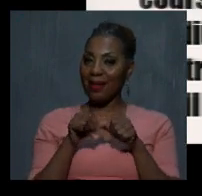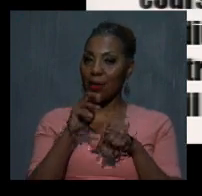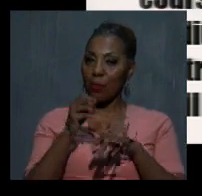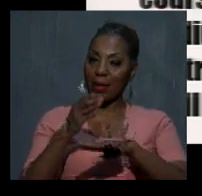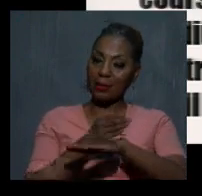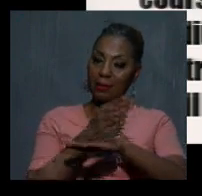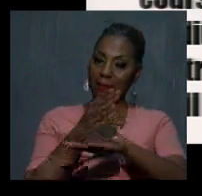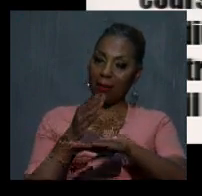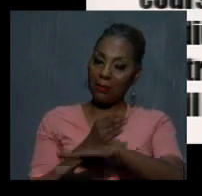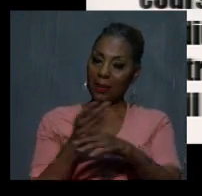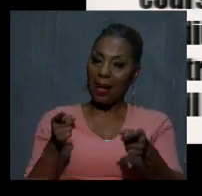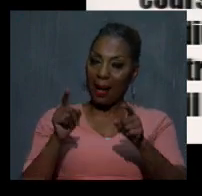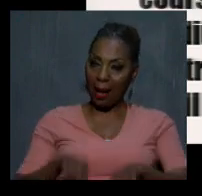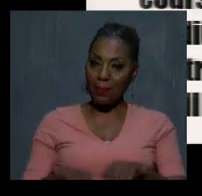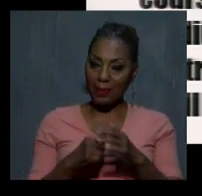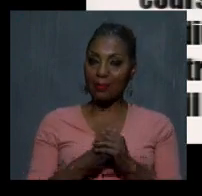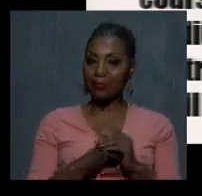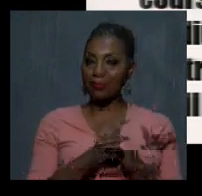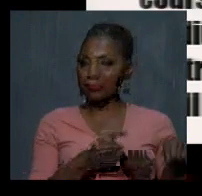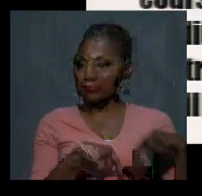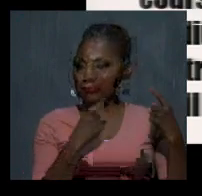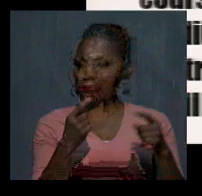Redevelopment has been happening over years.